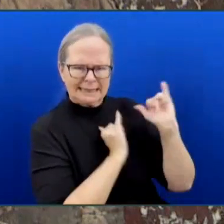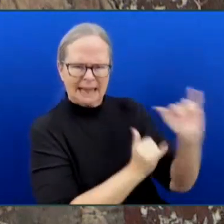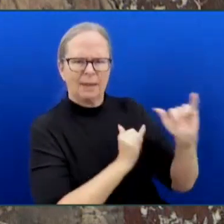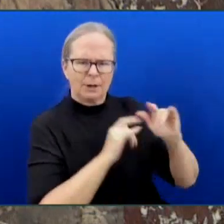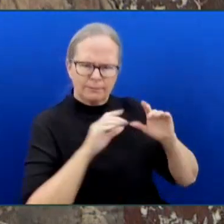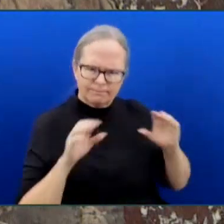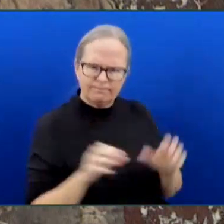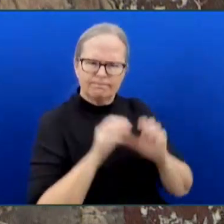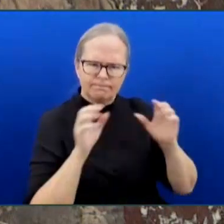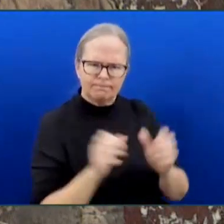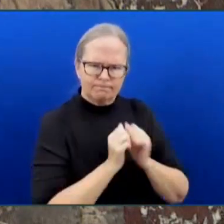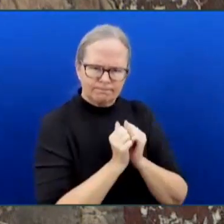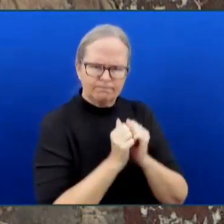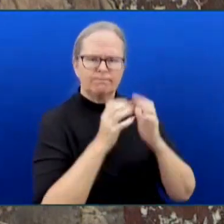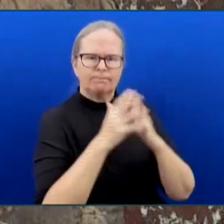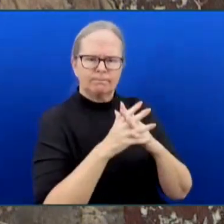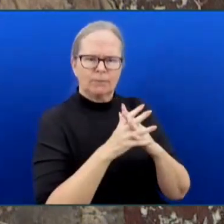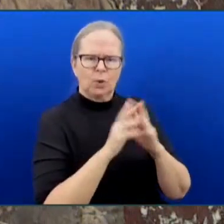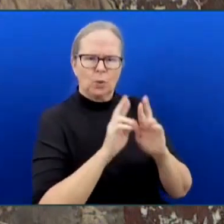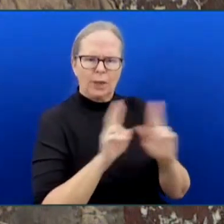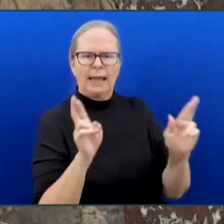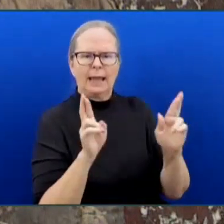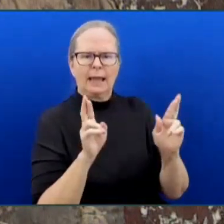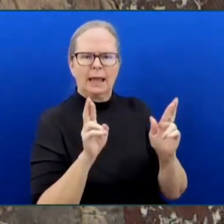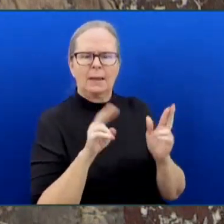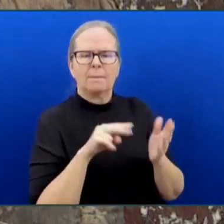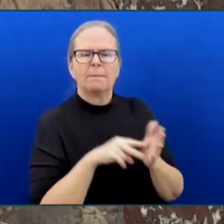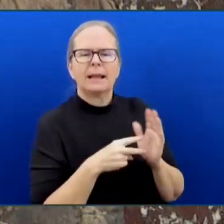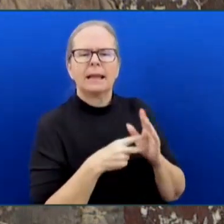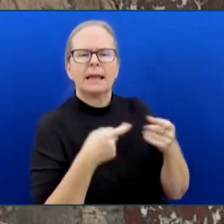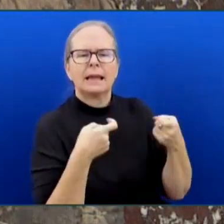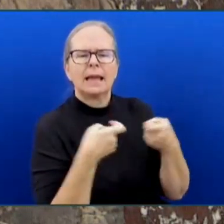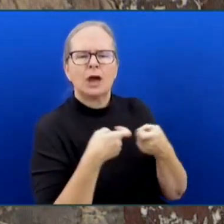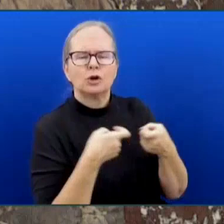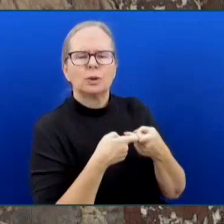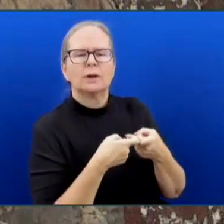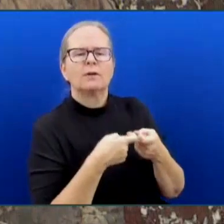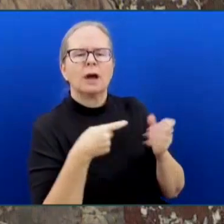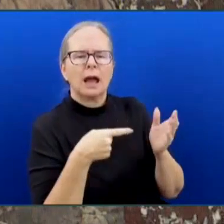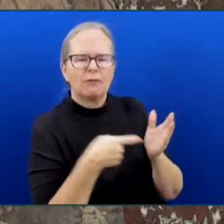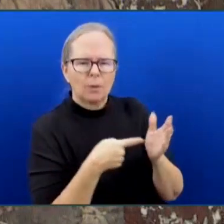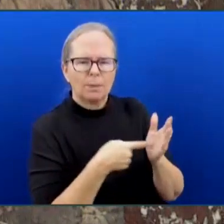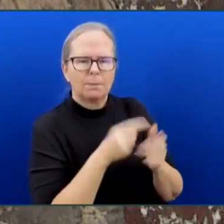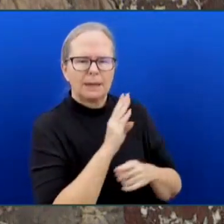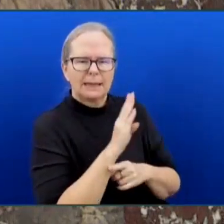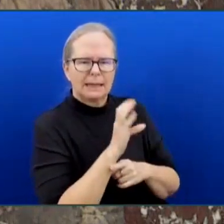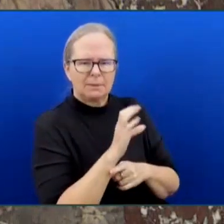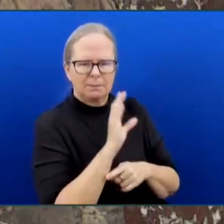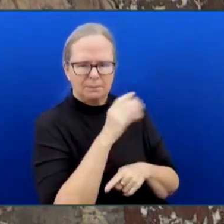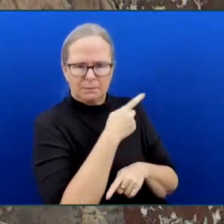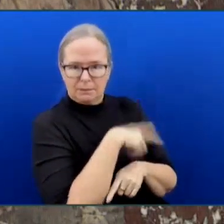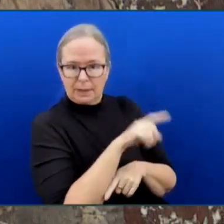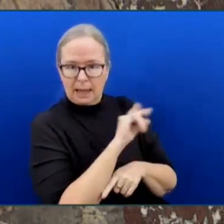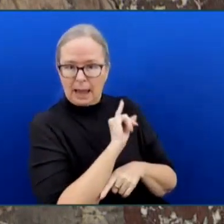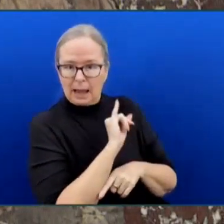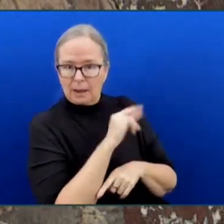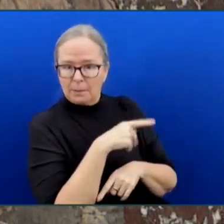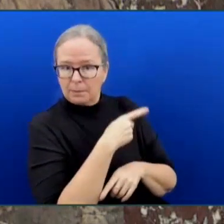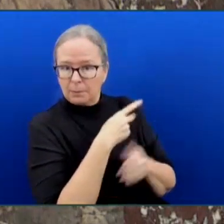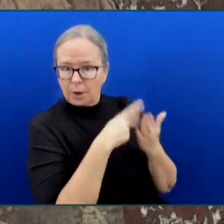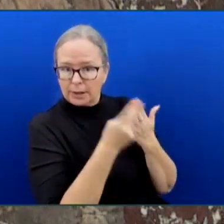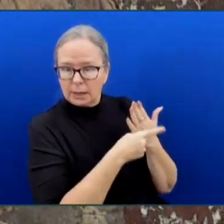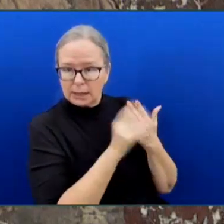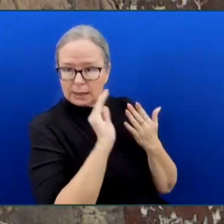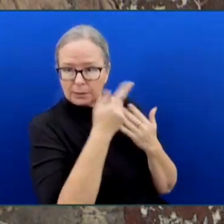British Columbia, because that's something that matters to us, and it didn't matter to you when you did the IPP project. So in addition to that, we have a number